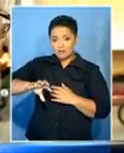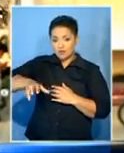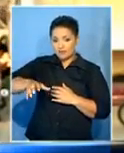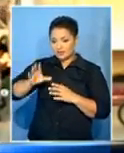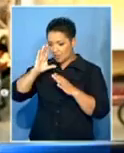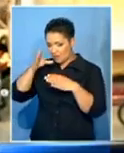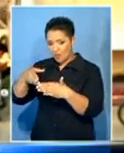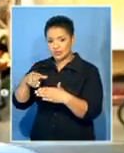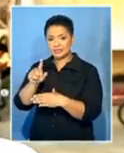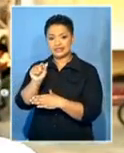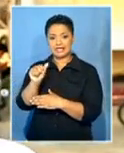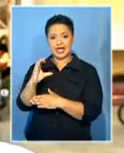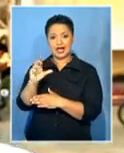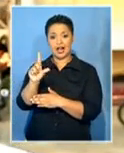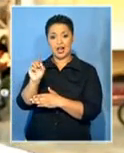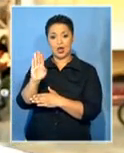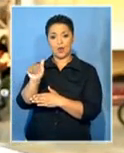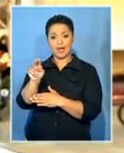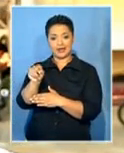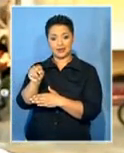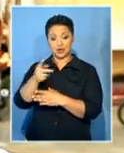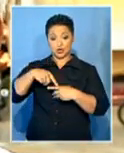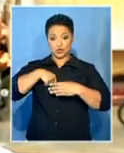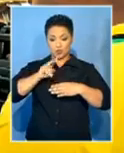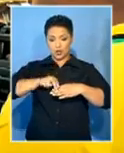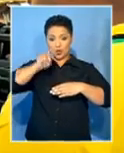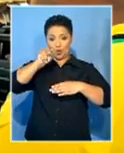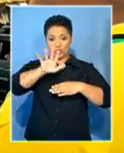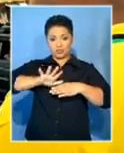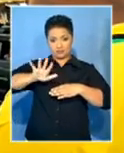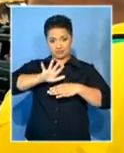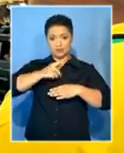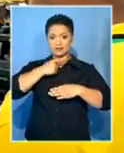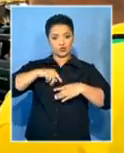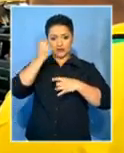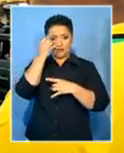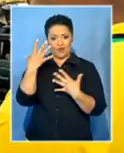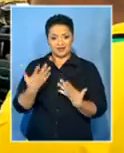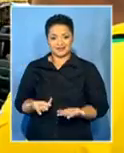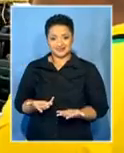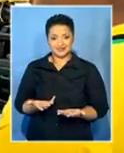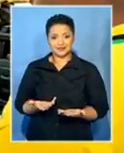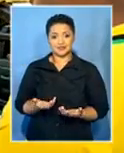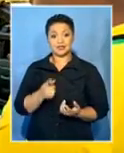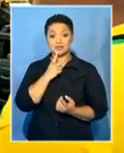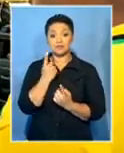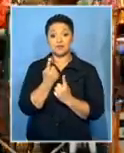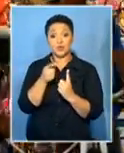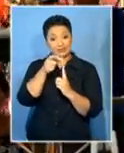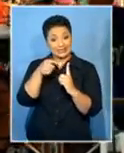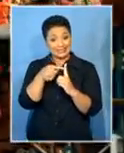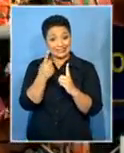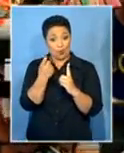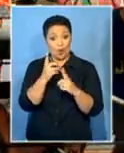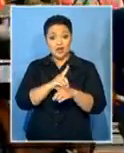the Tacloban city. We are on the north side of the province. Maria Andres is the only doctor in